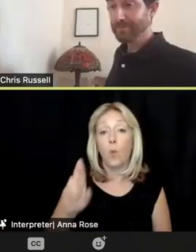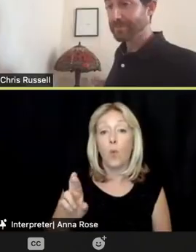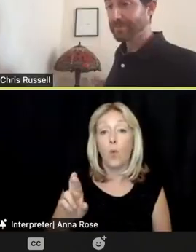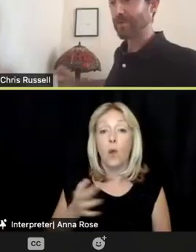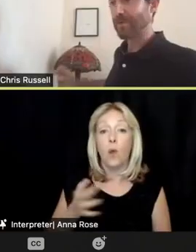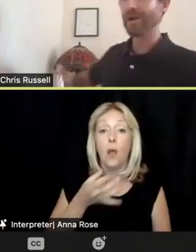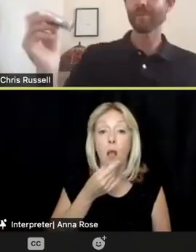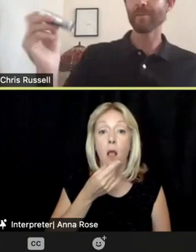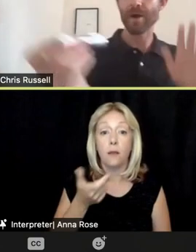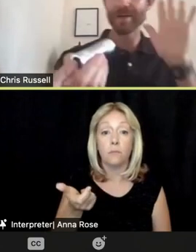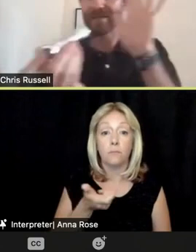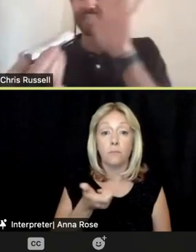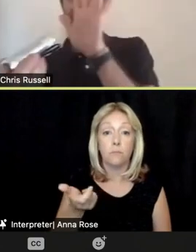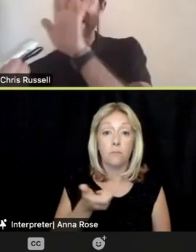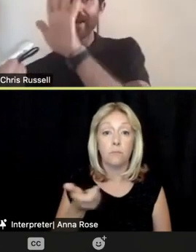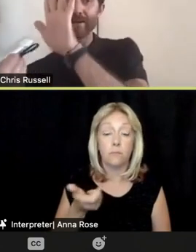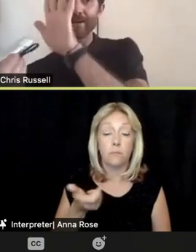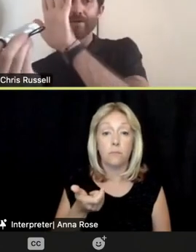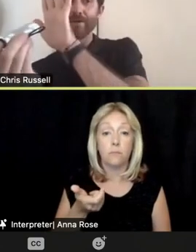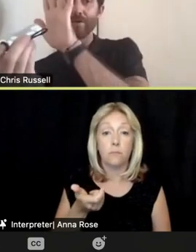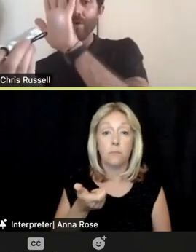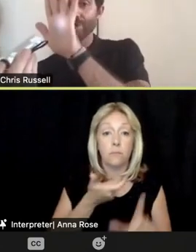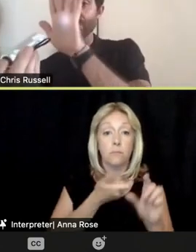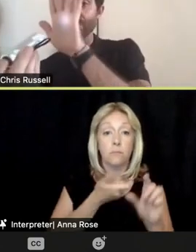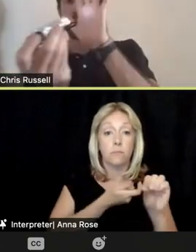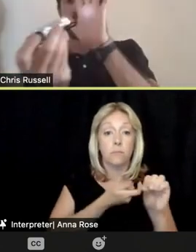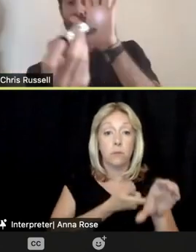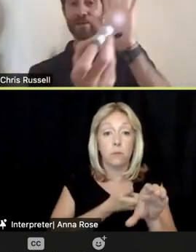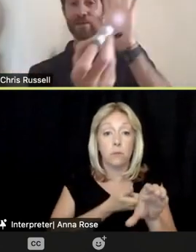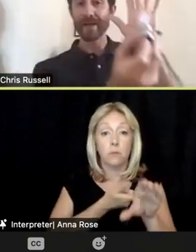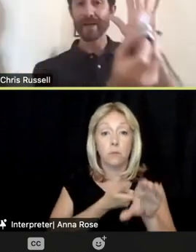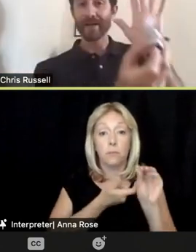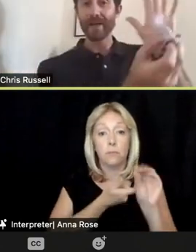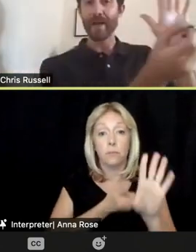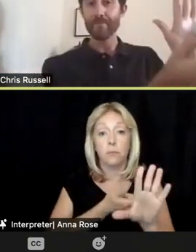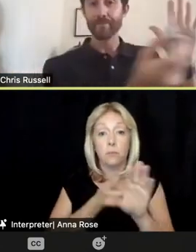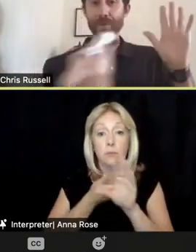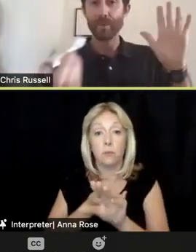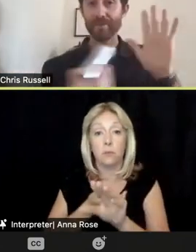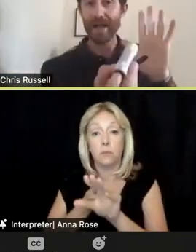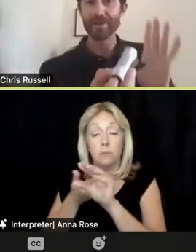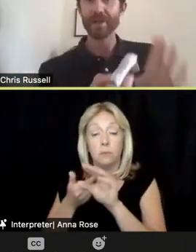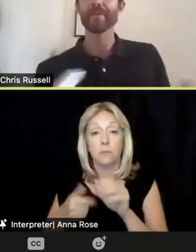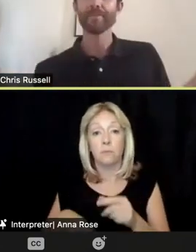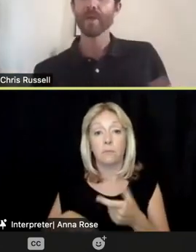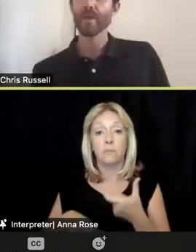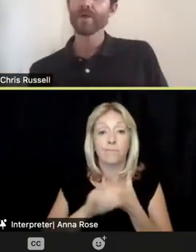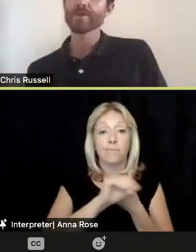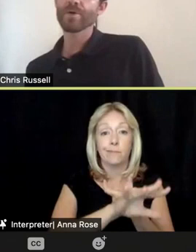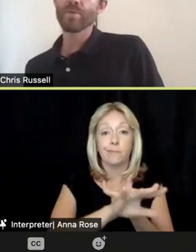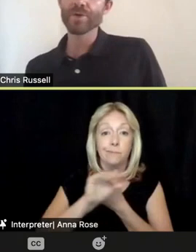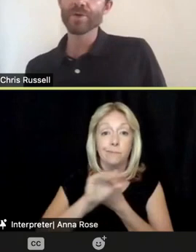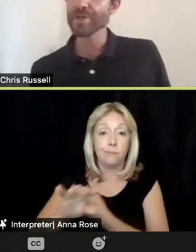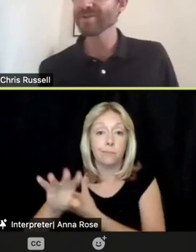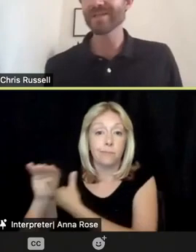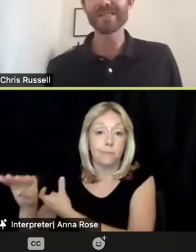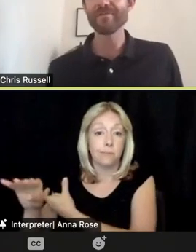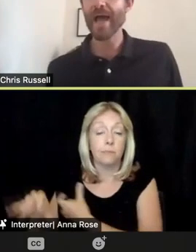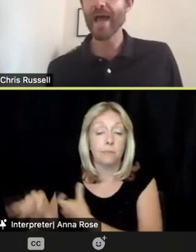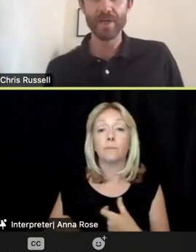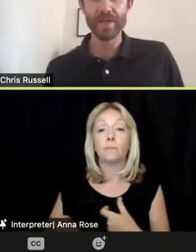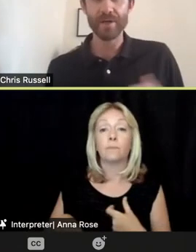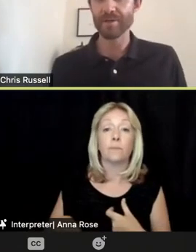flashlight, right, for partner-assisted scanning, showing one symbol at a time with a flashlight. So we're just